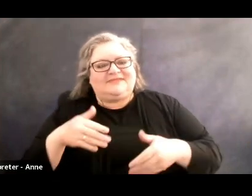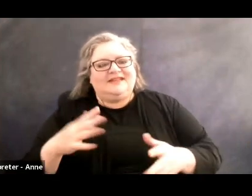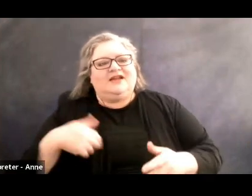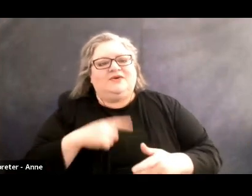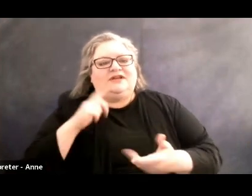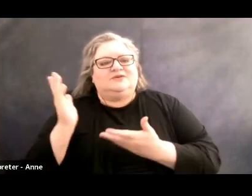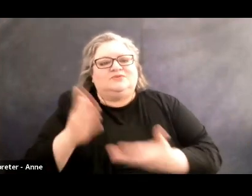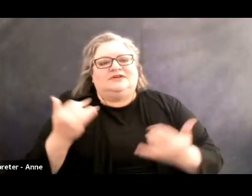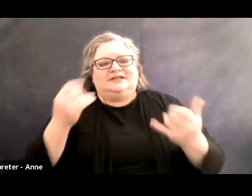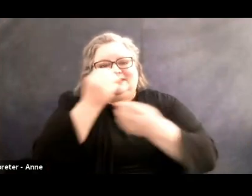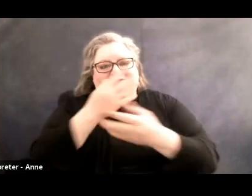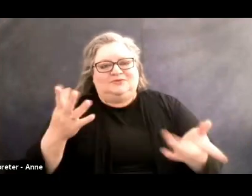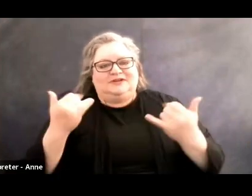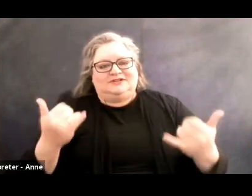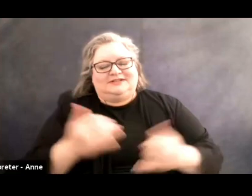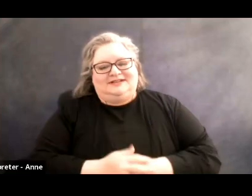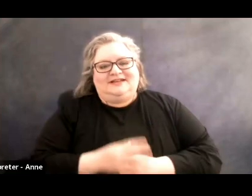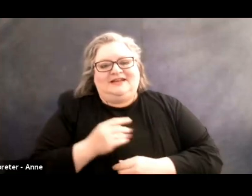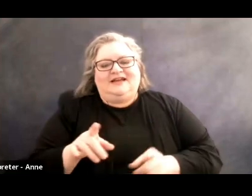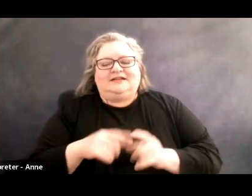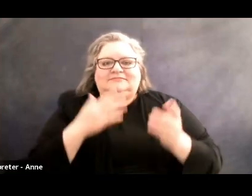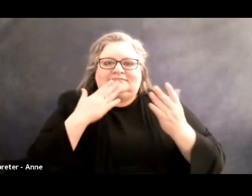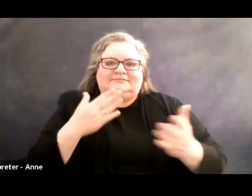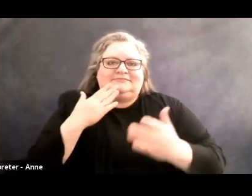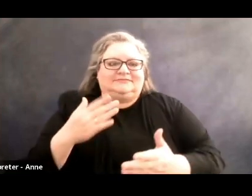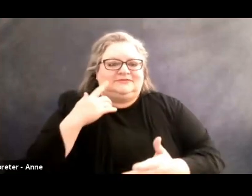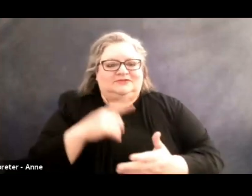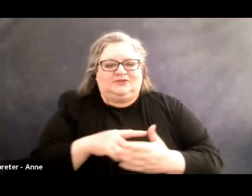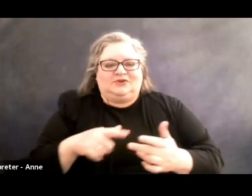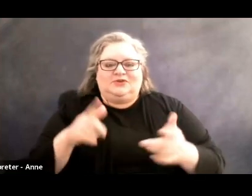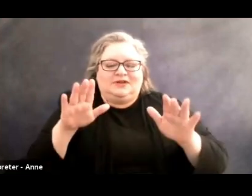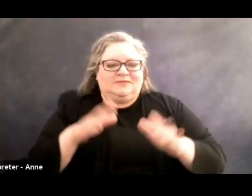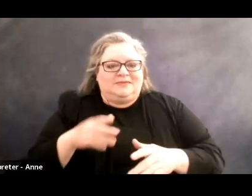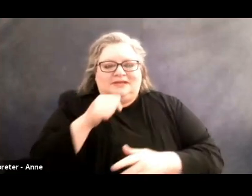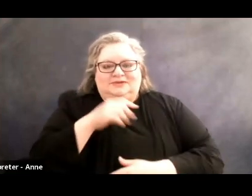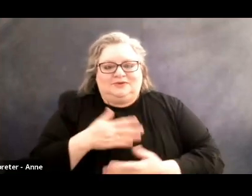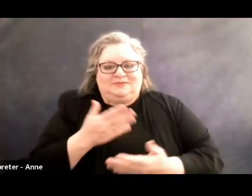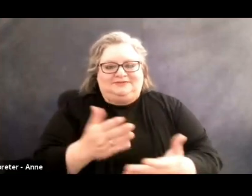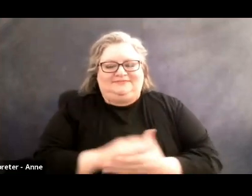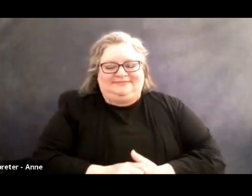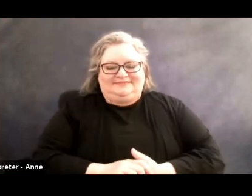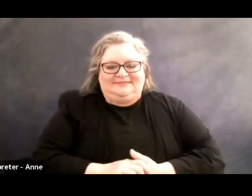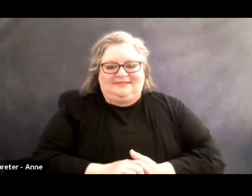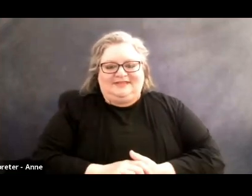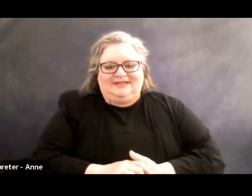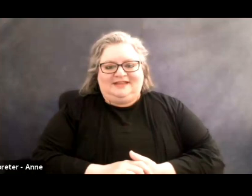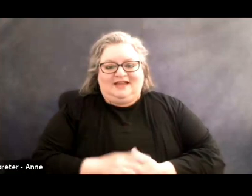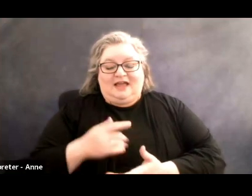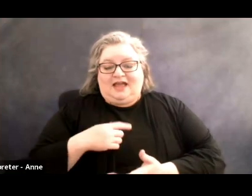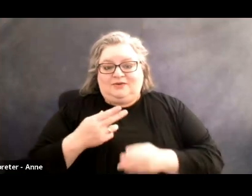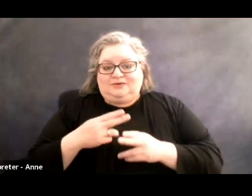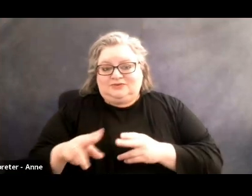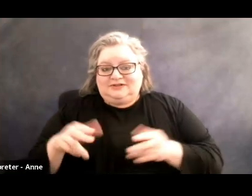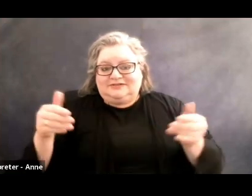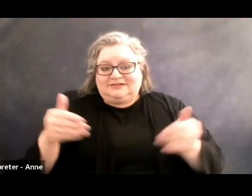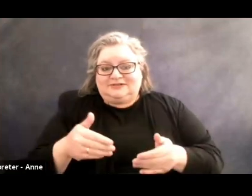bring this information to you today. And we are so thankful for these three amazing women. I am just going to briefly